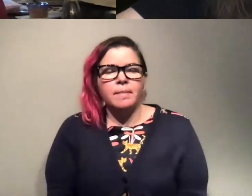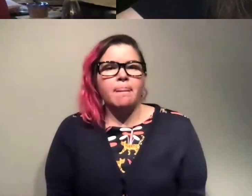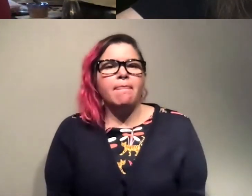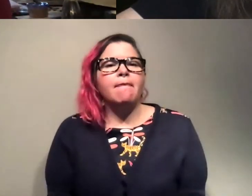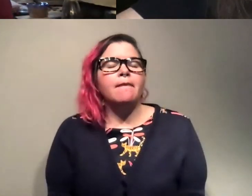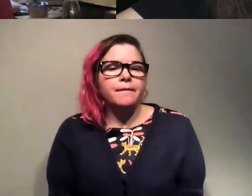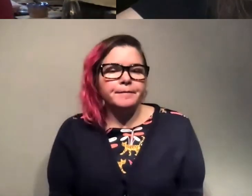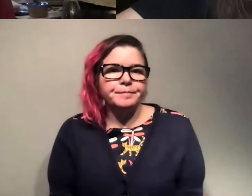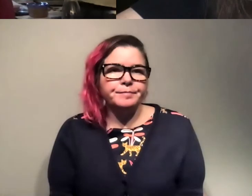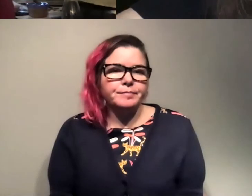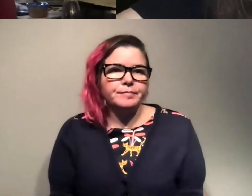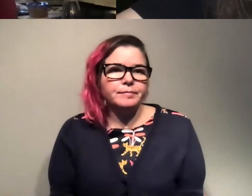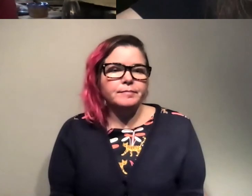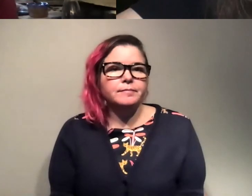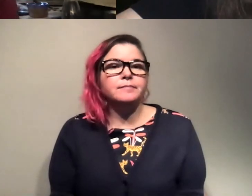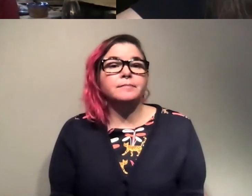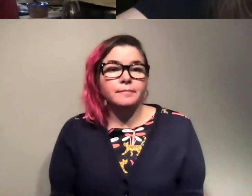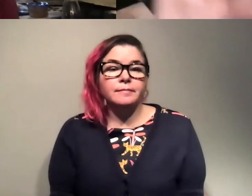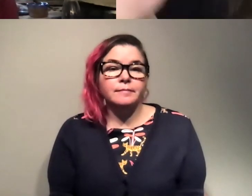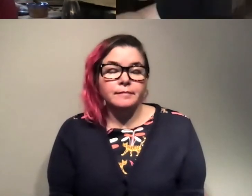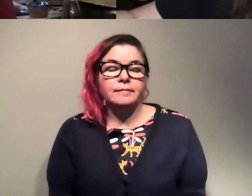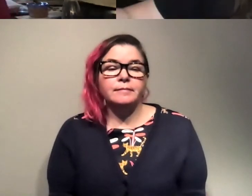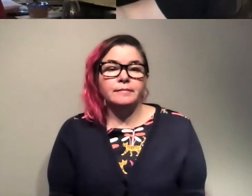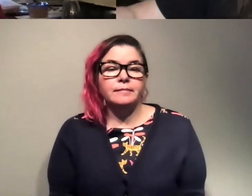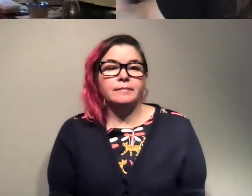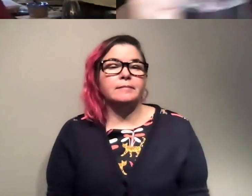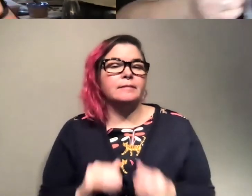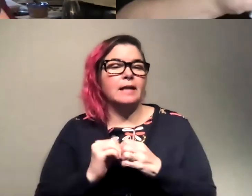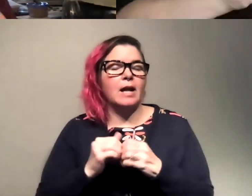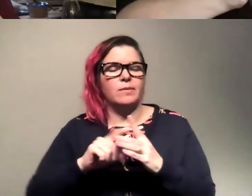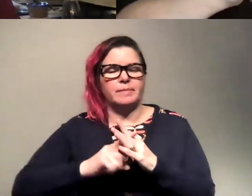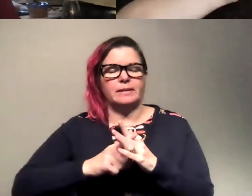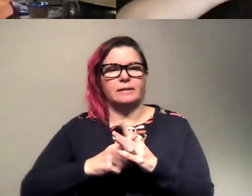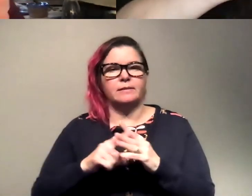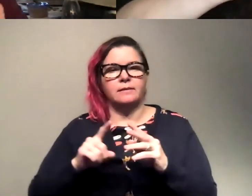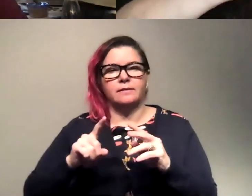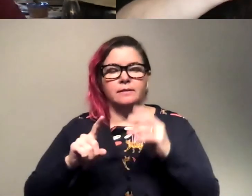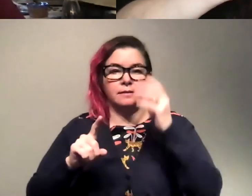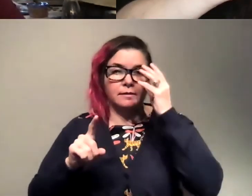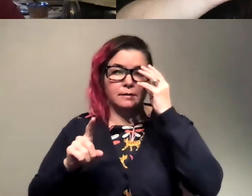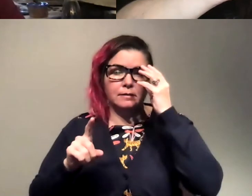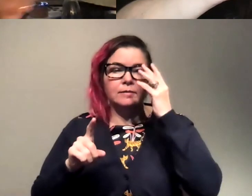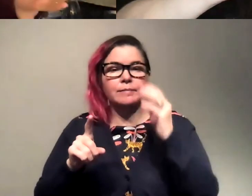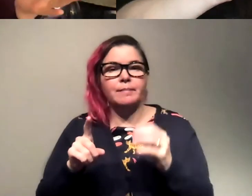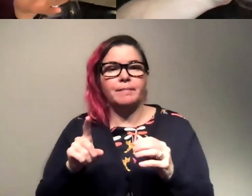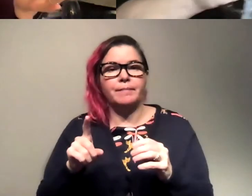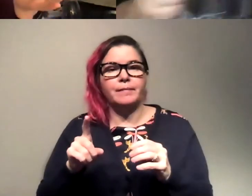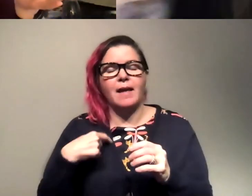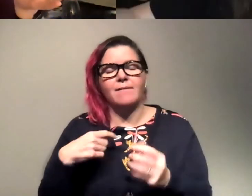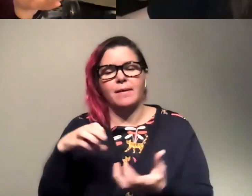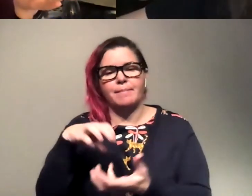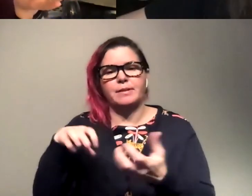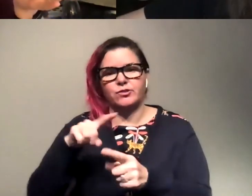Yeah, so the way that that's done is initially looking at, so you first have a mixture of